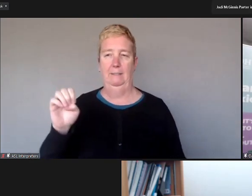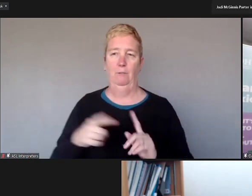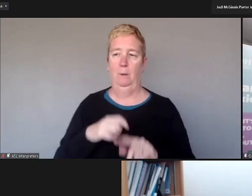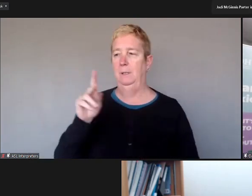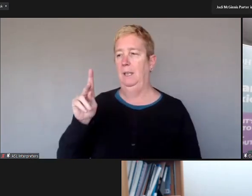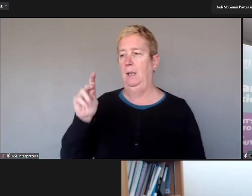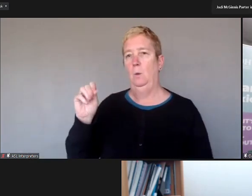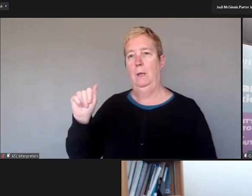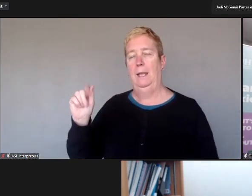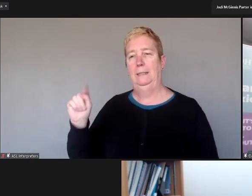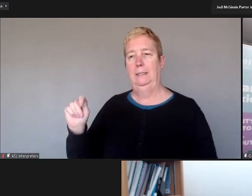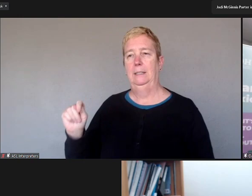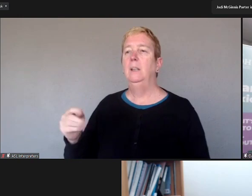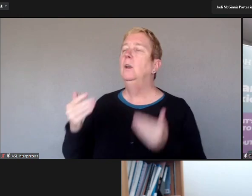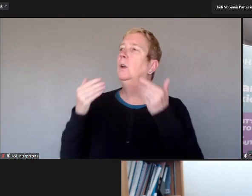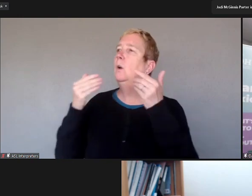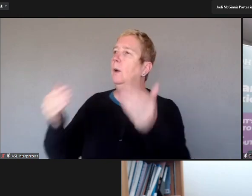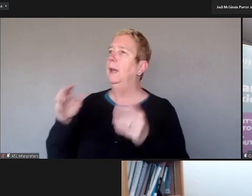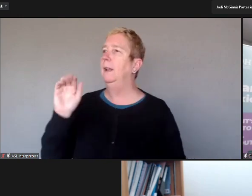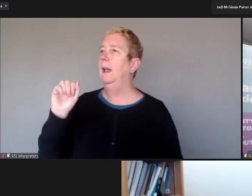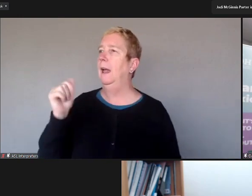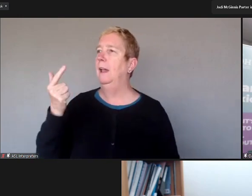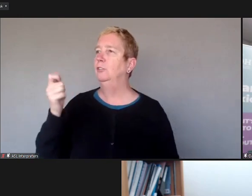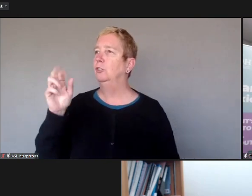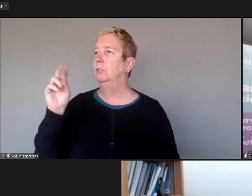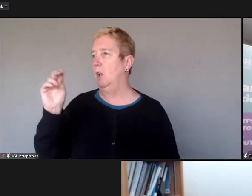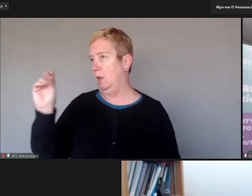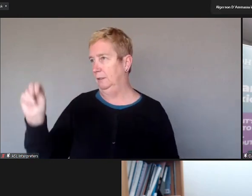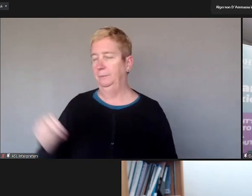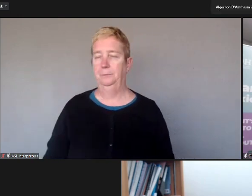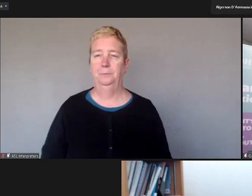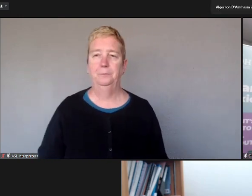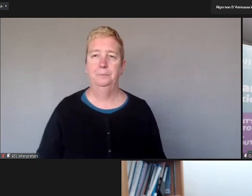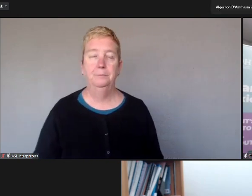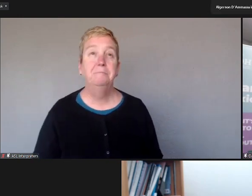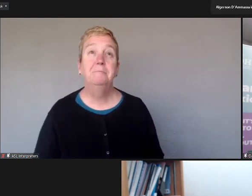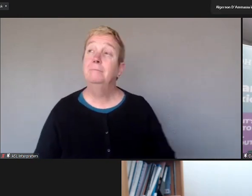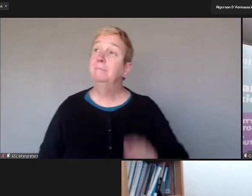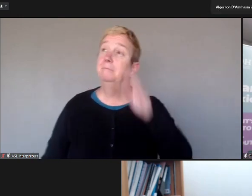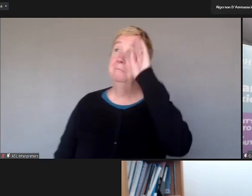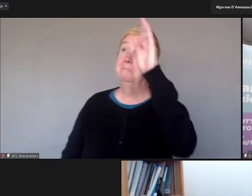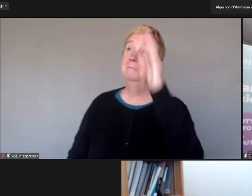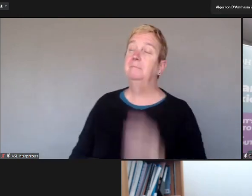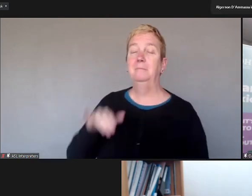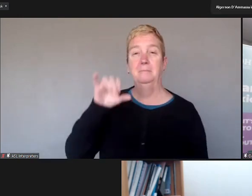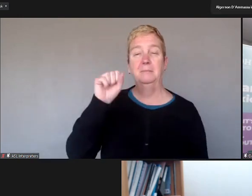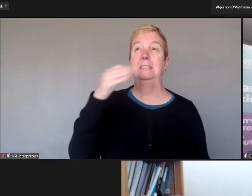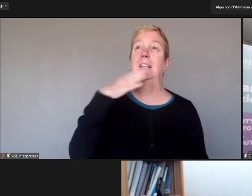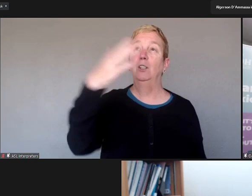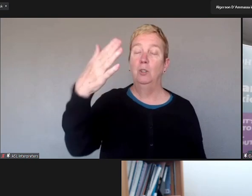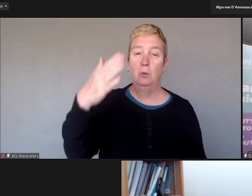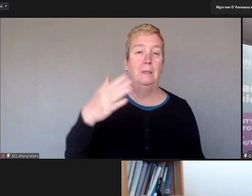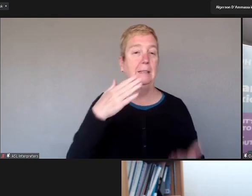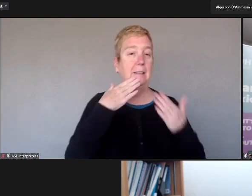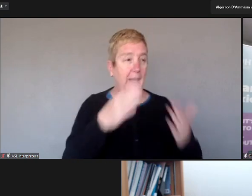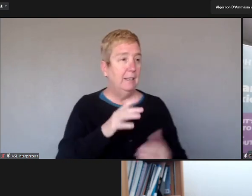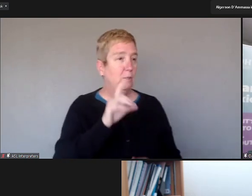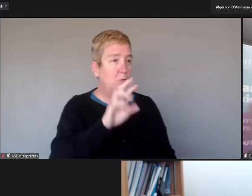to unmute yourself and ask your question. Yes, thank you. Thank you, Dr. Ross and Dr.